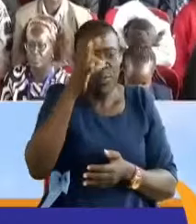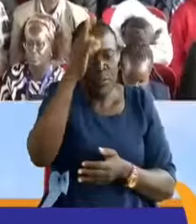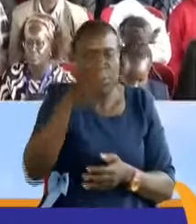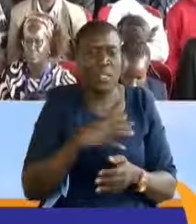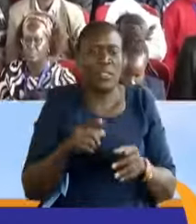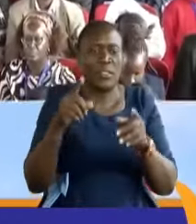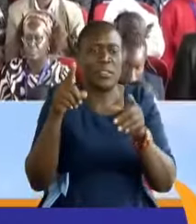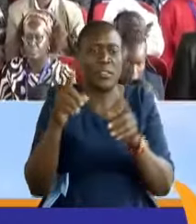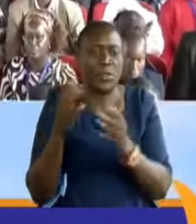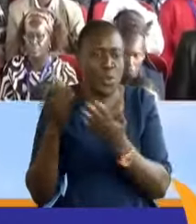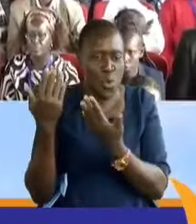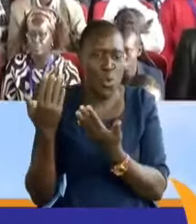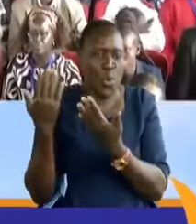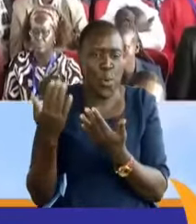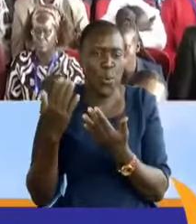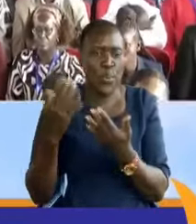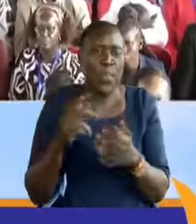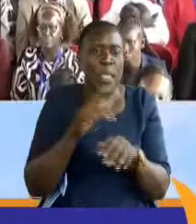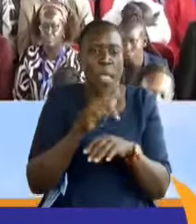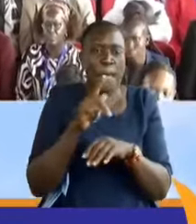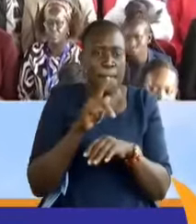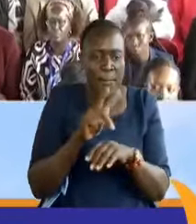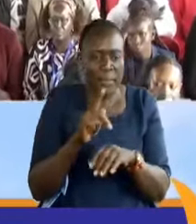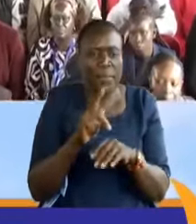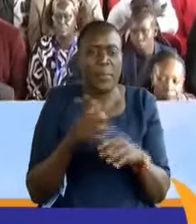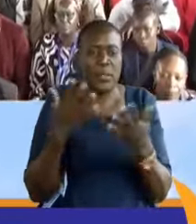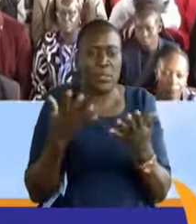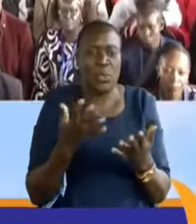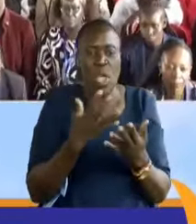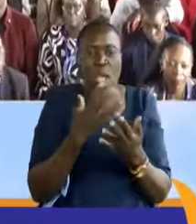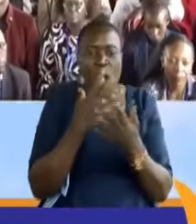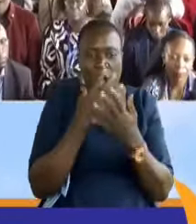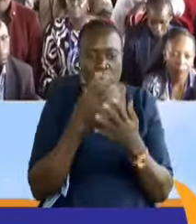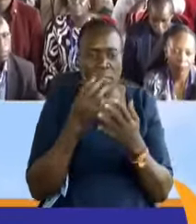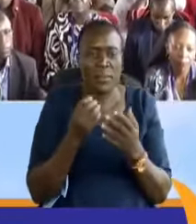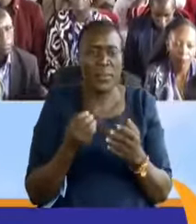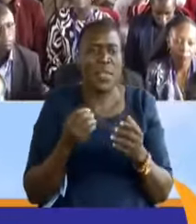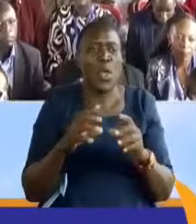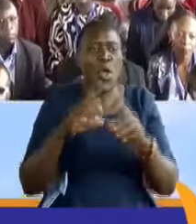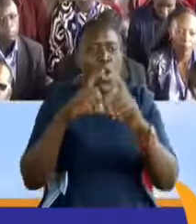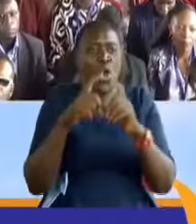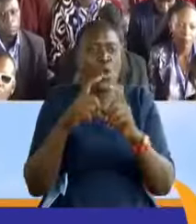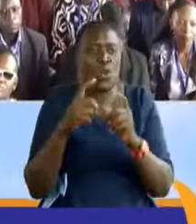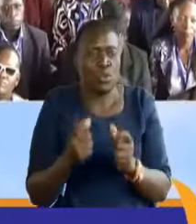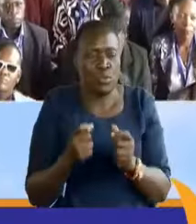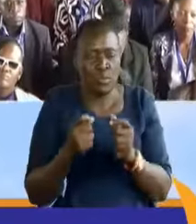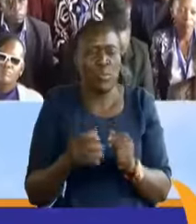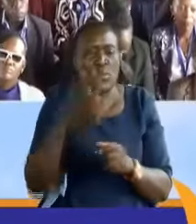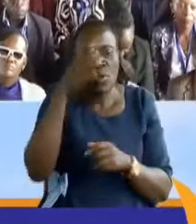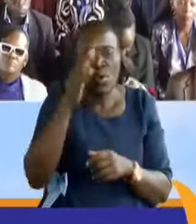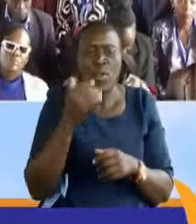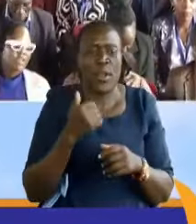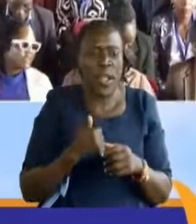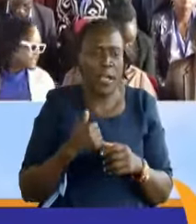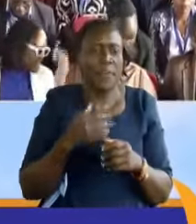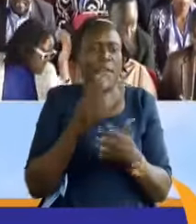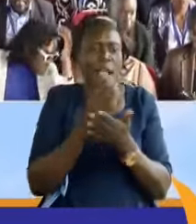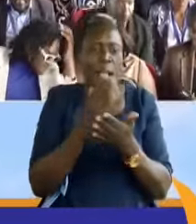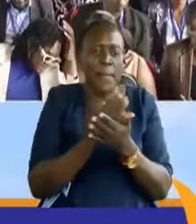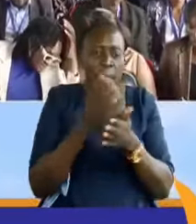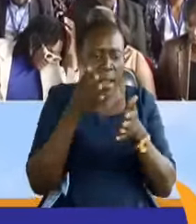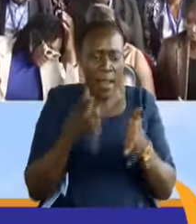hope." Our principles in the Azimio Coalition, God has a plan. Right Honorable Raila Amolo